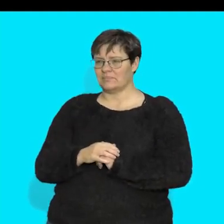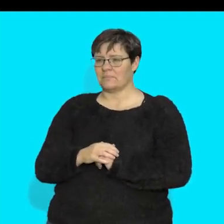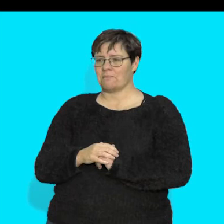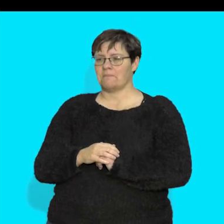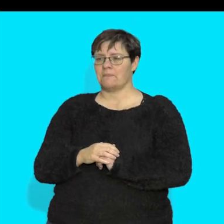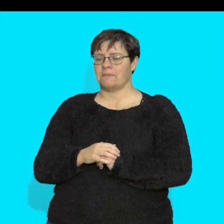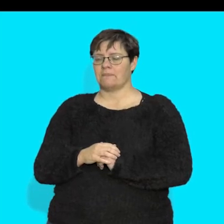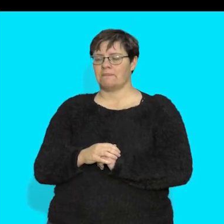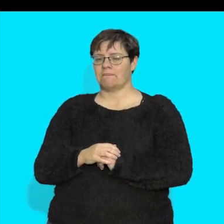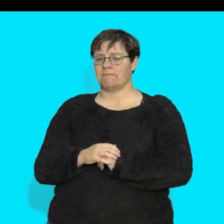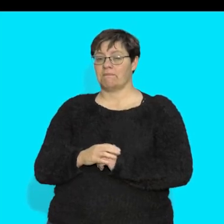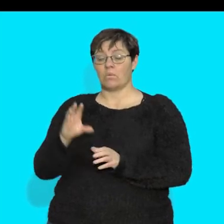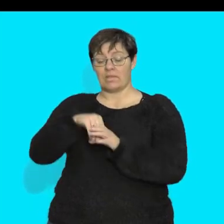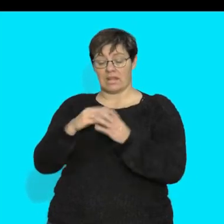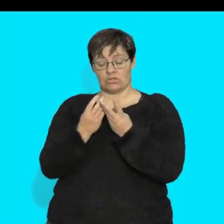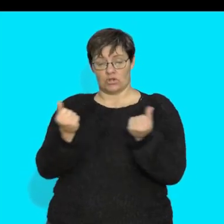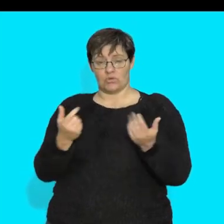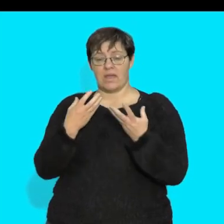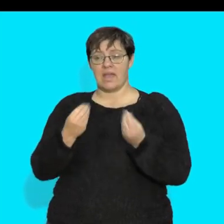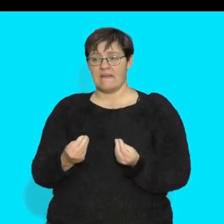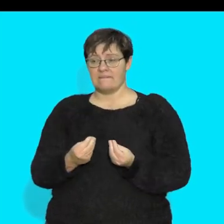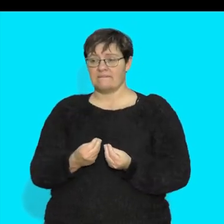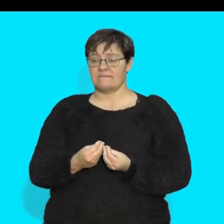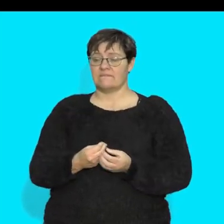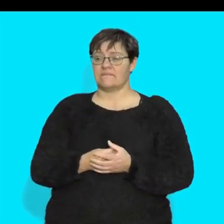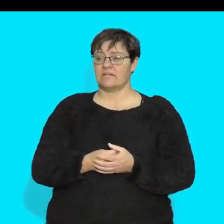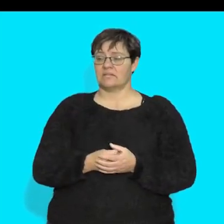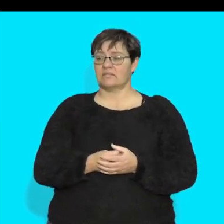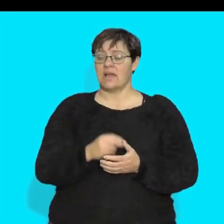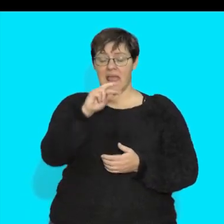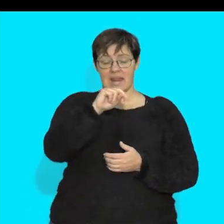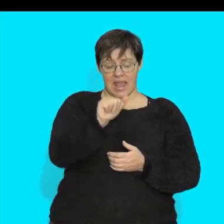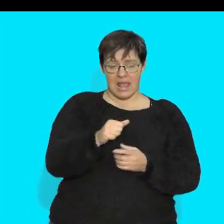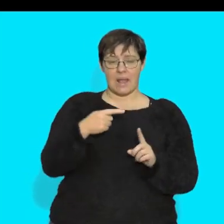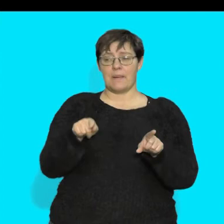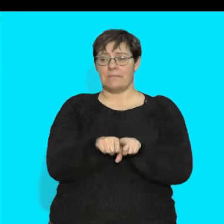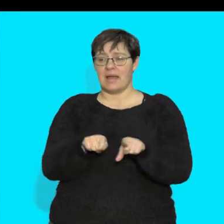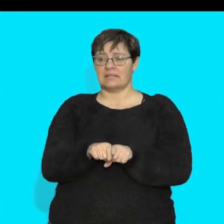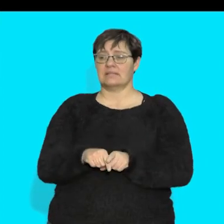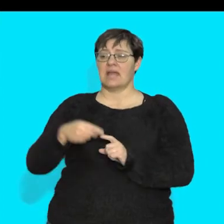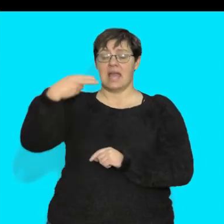the cations. So in the solution, we've got sodium ions, and we've got hydrogen ions.